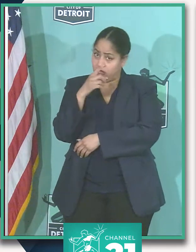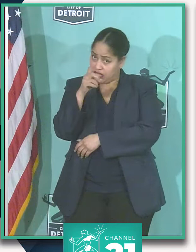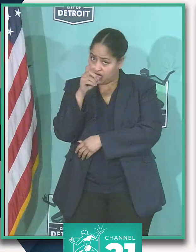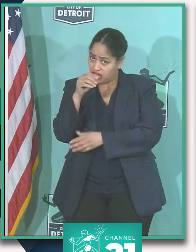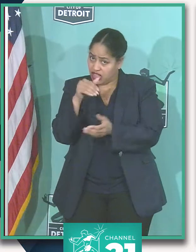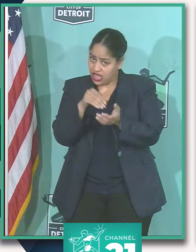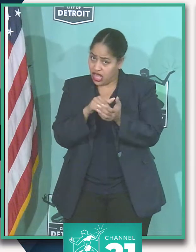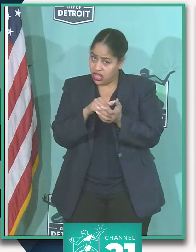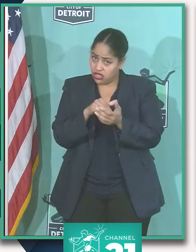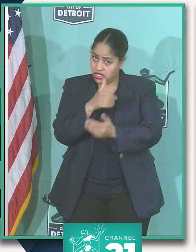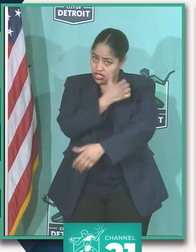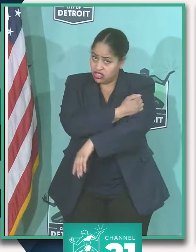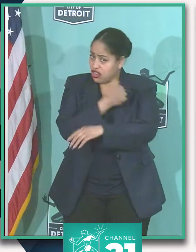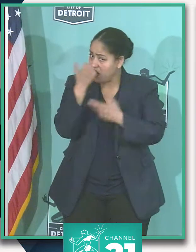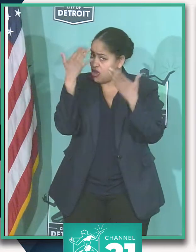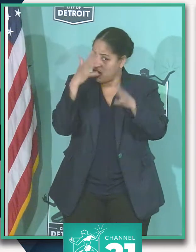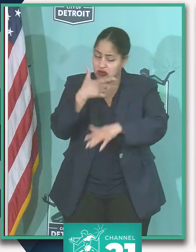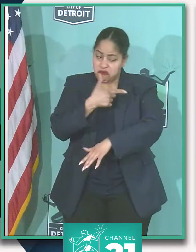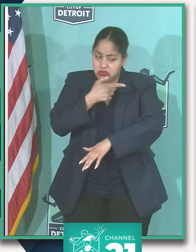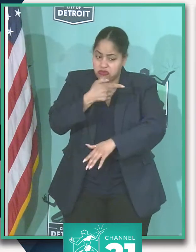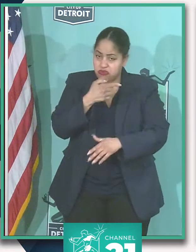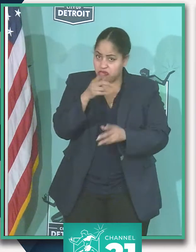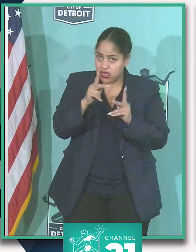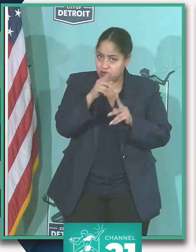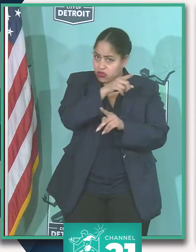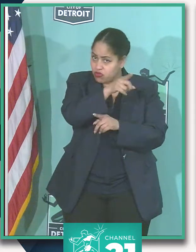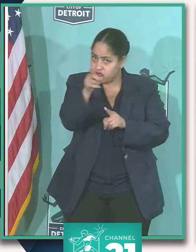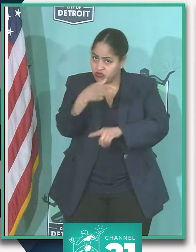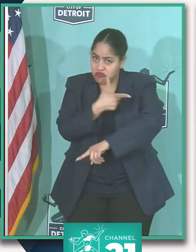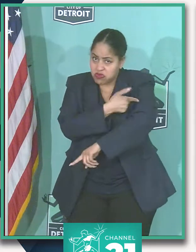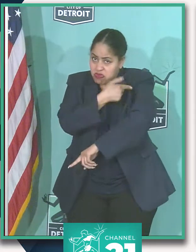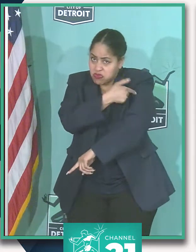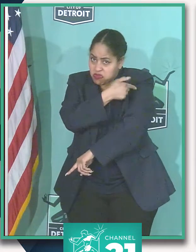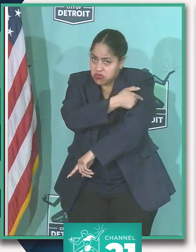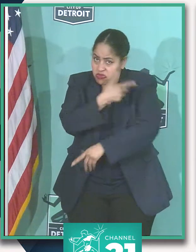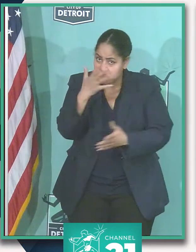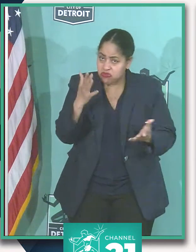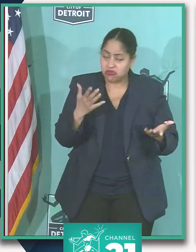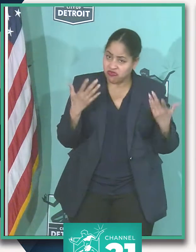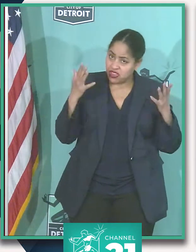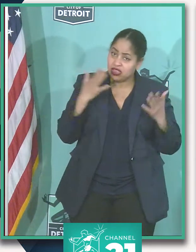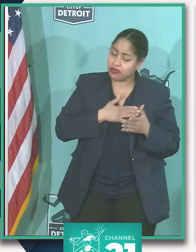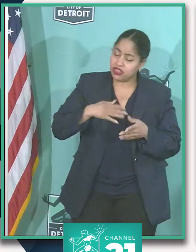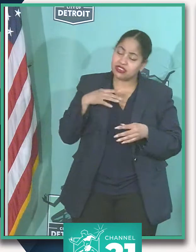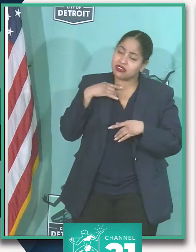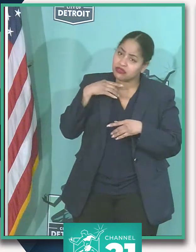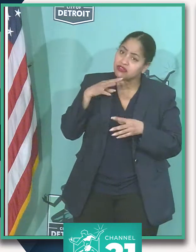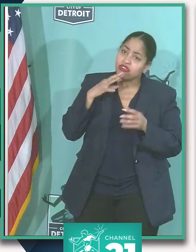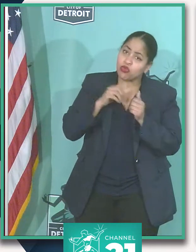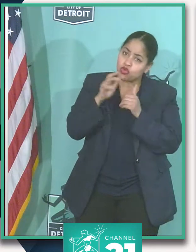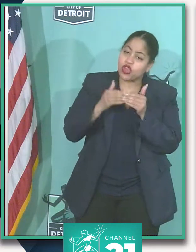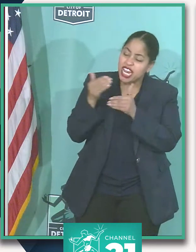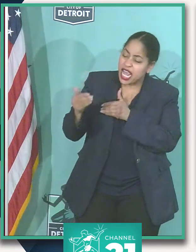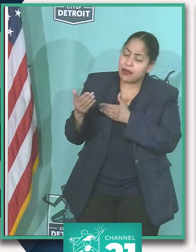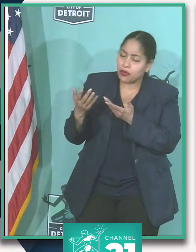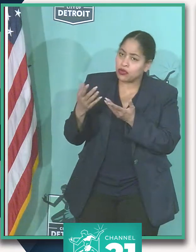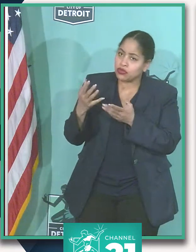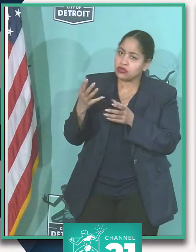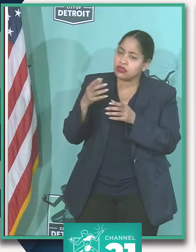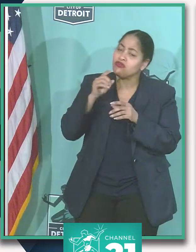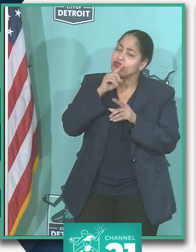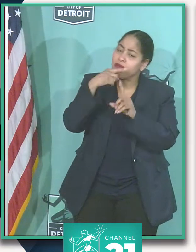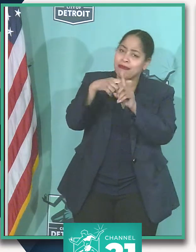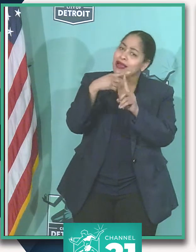100,000 shots have already gone into the arms of your neighbors. Please talk to them about their experience because it is